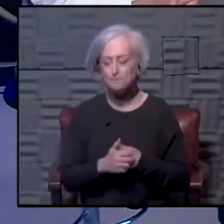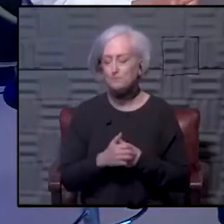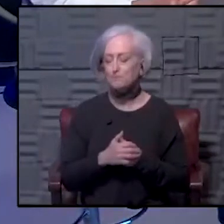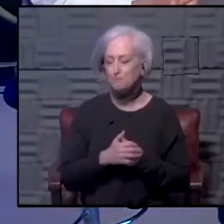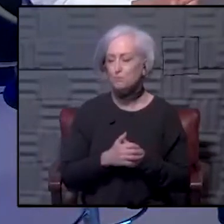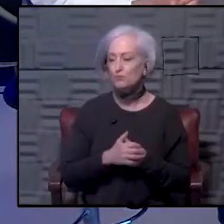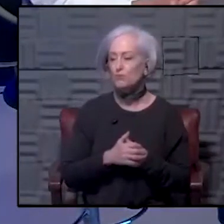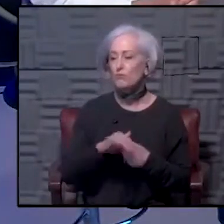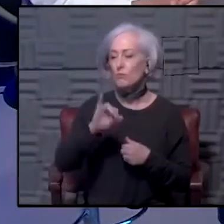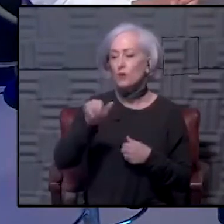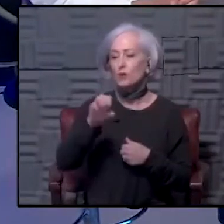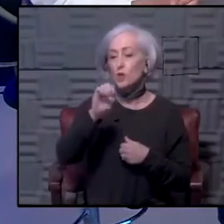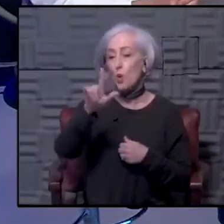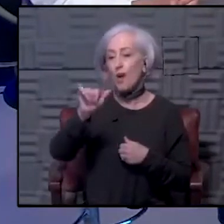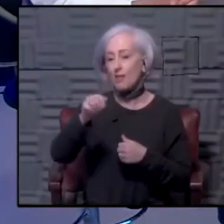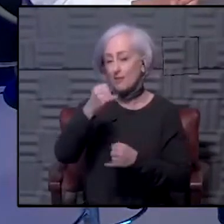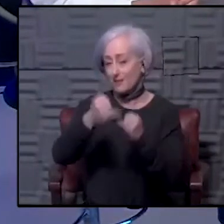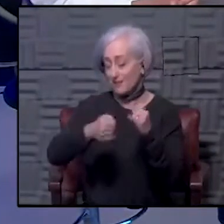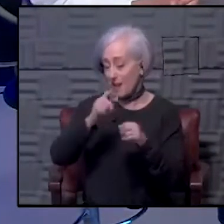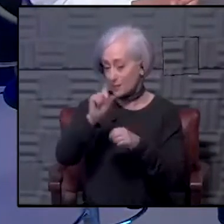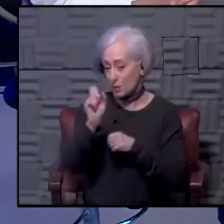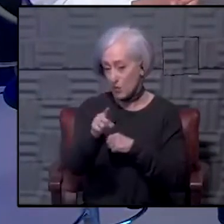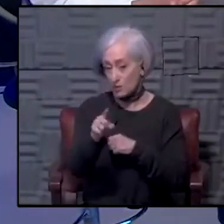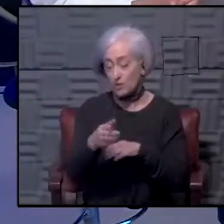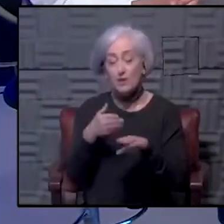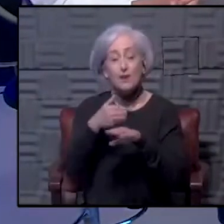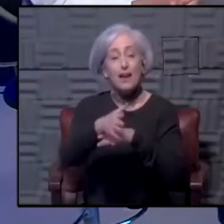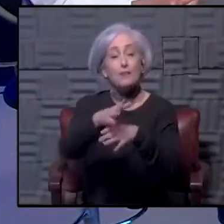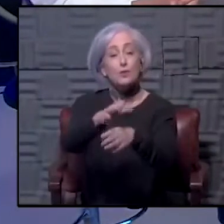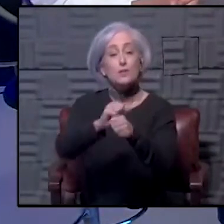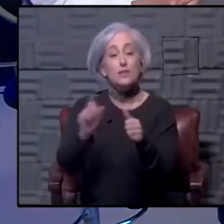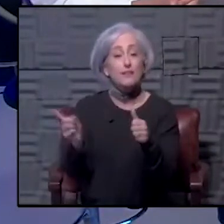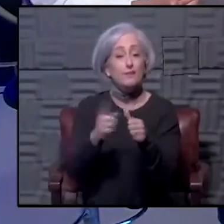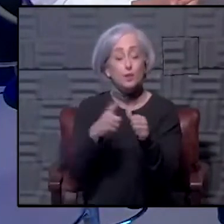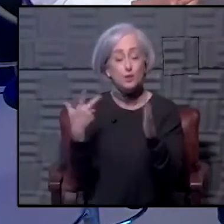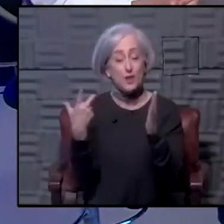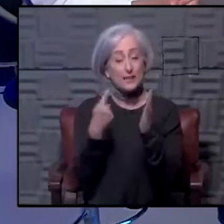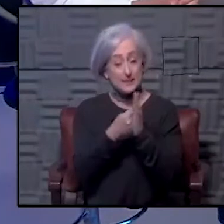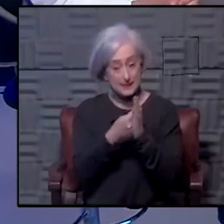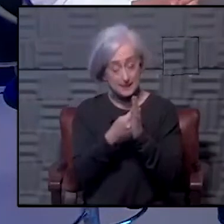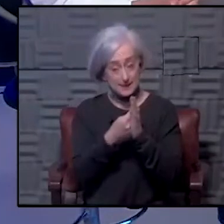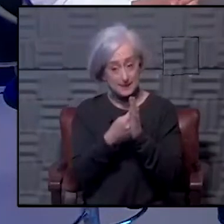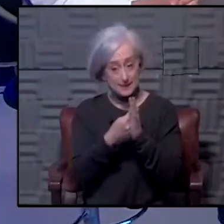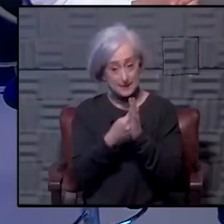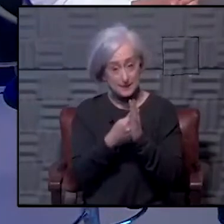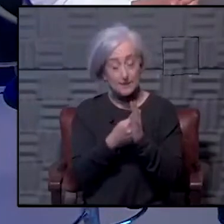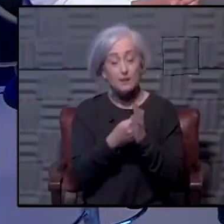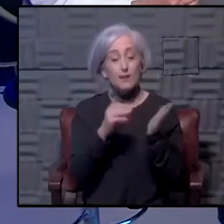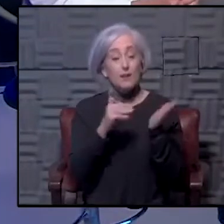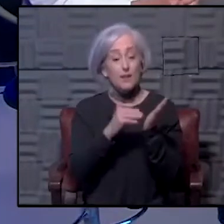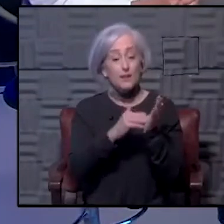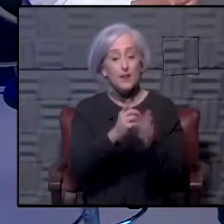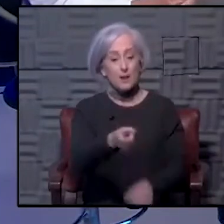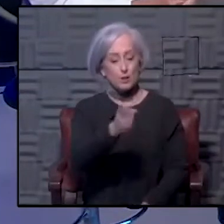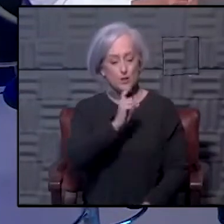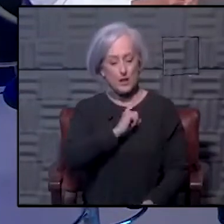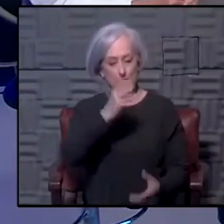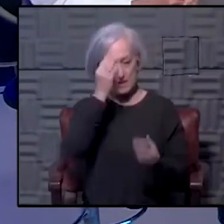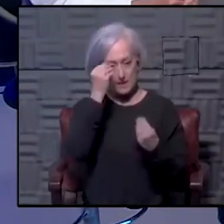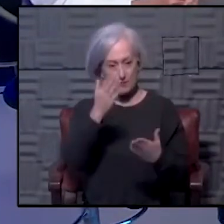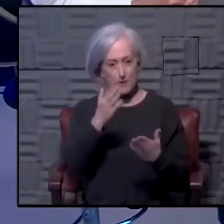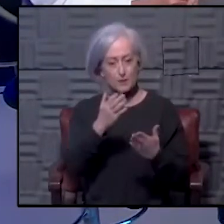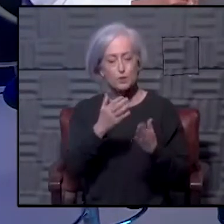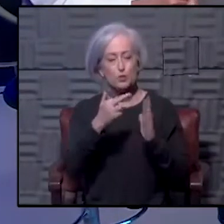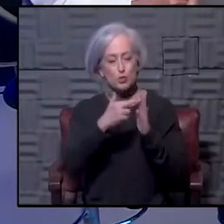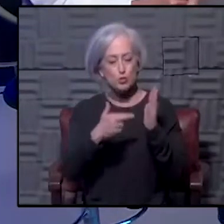so, and Joellen gets the last question. She says, after receiving my first dose of vaccine, the provider gave me info on registering with